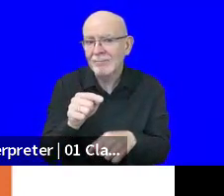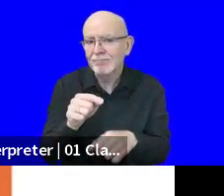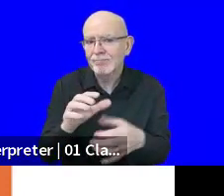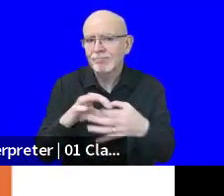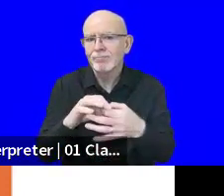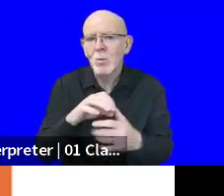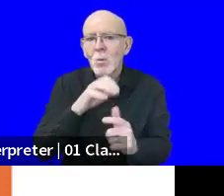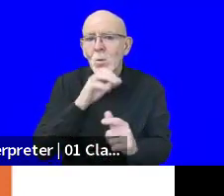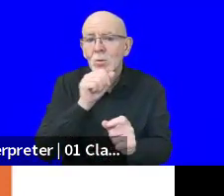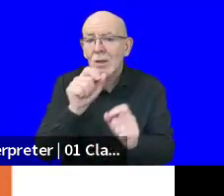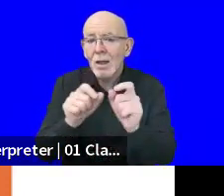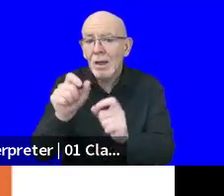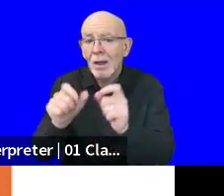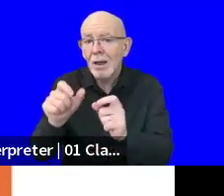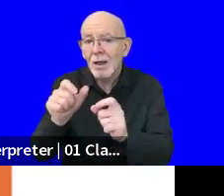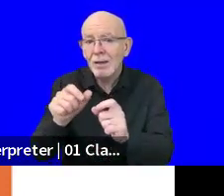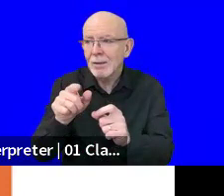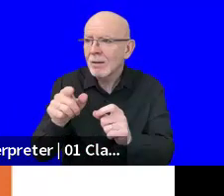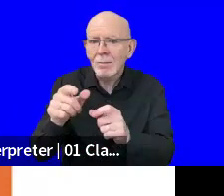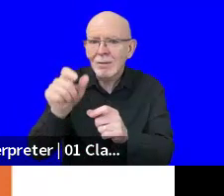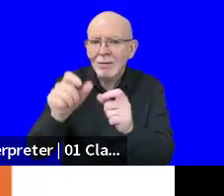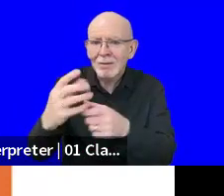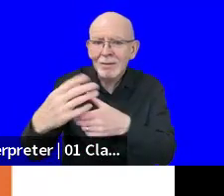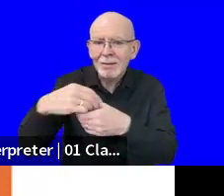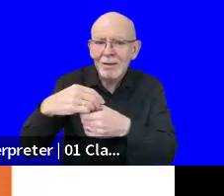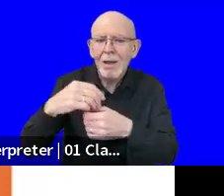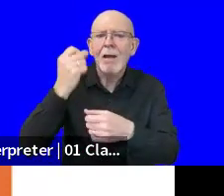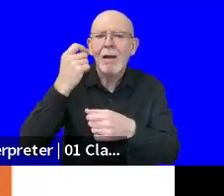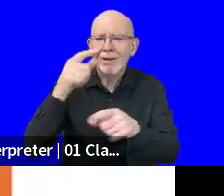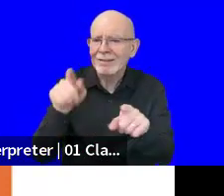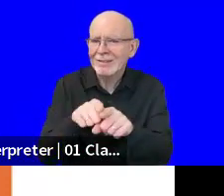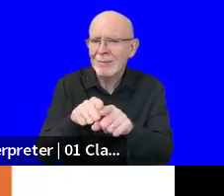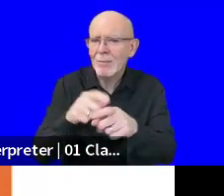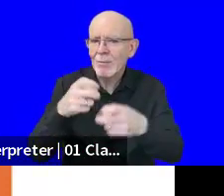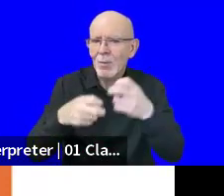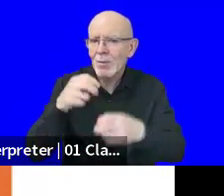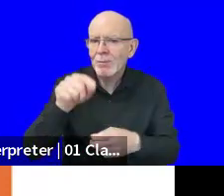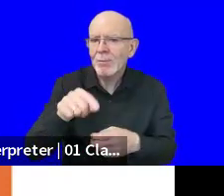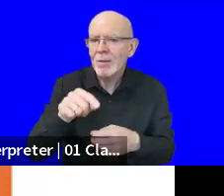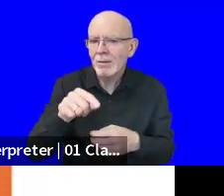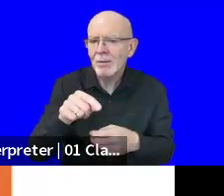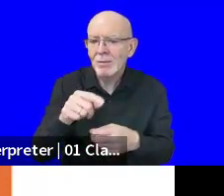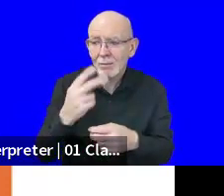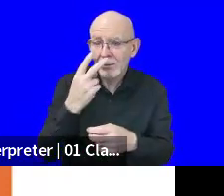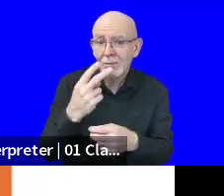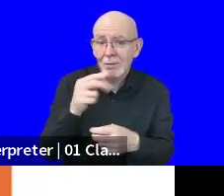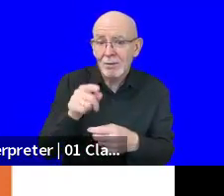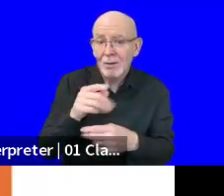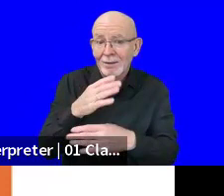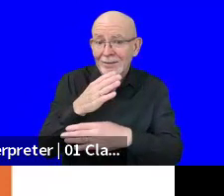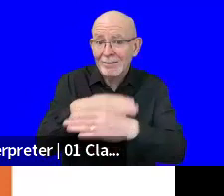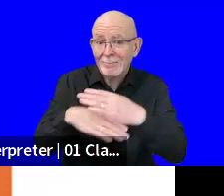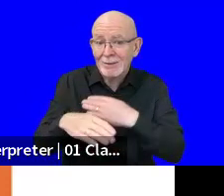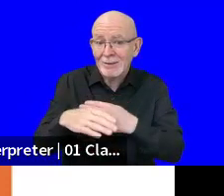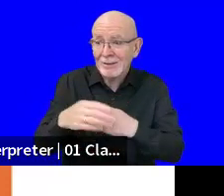So, but measuring disability costs is just one step in the policy development, right? I mean, the first thing we need to do is